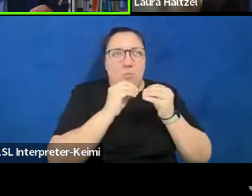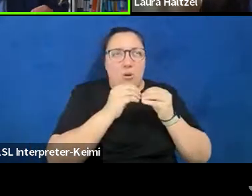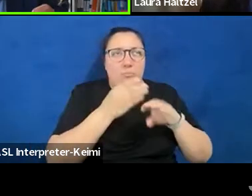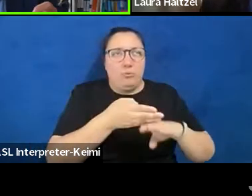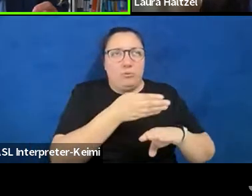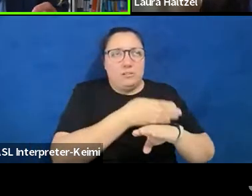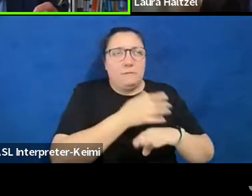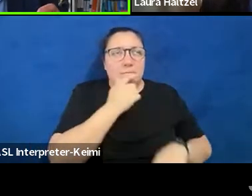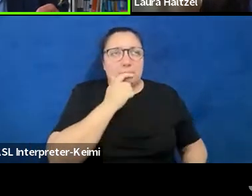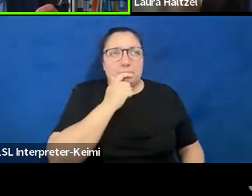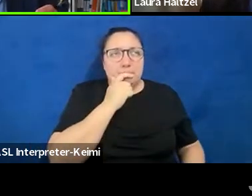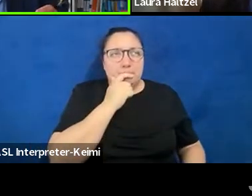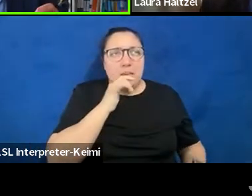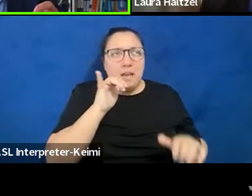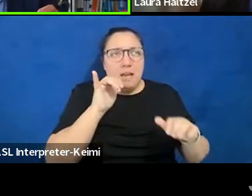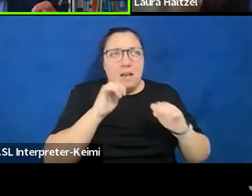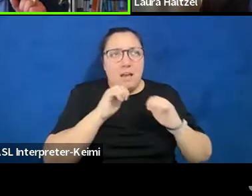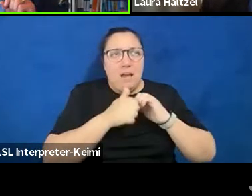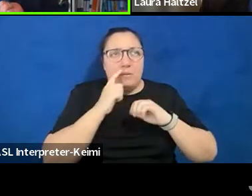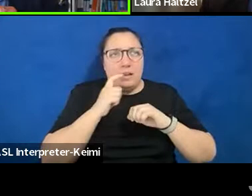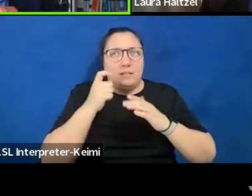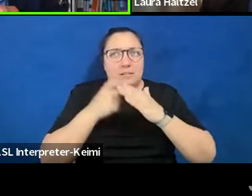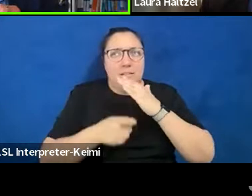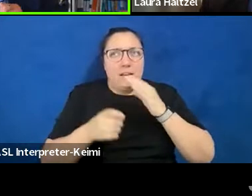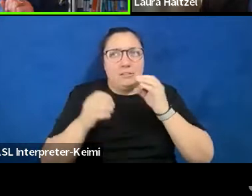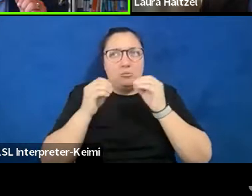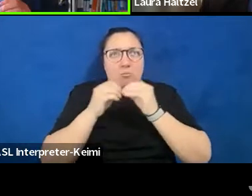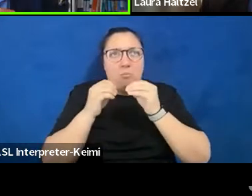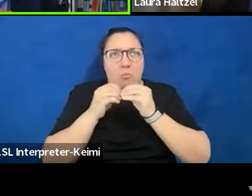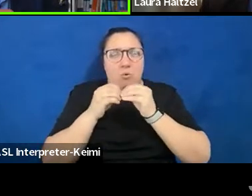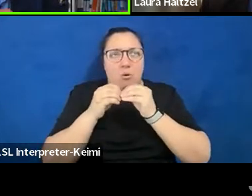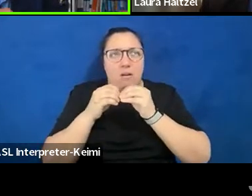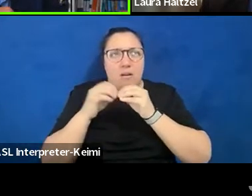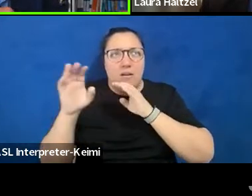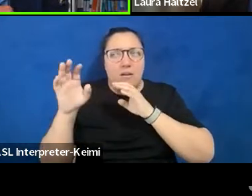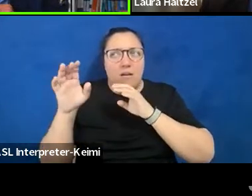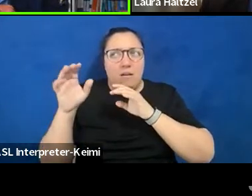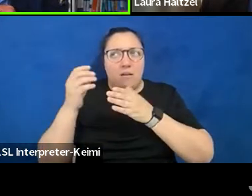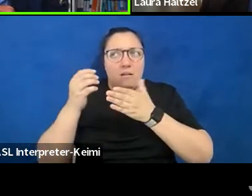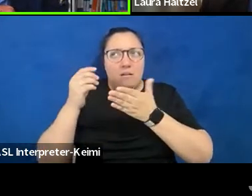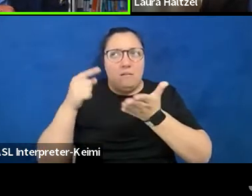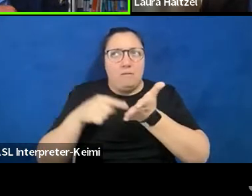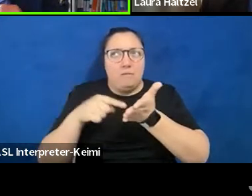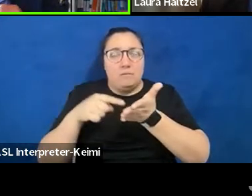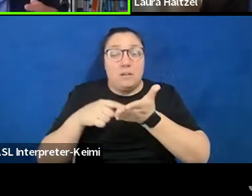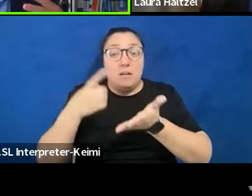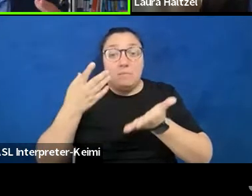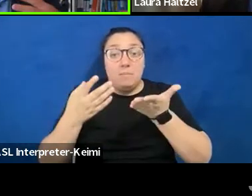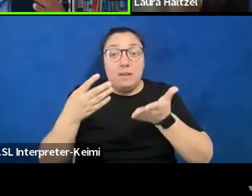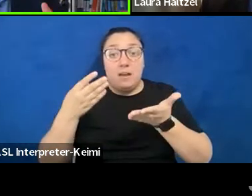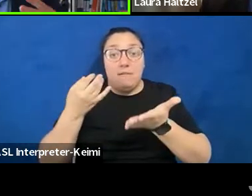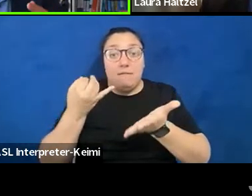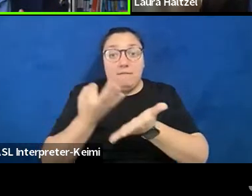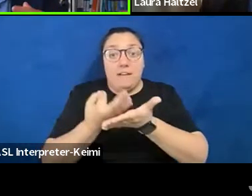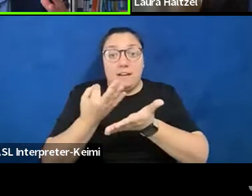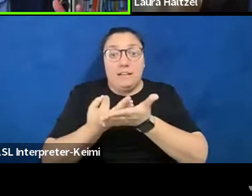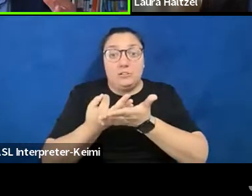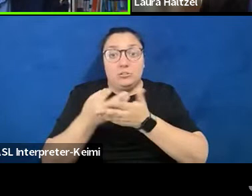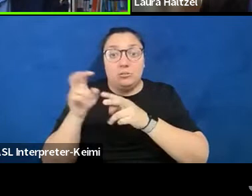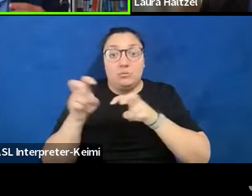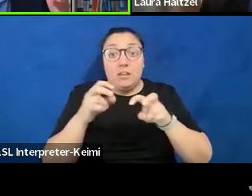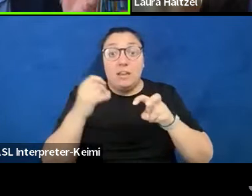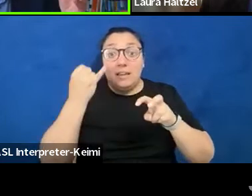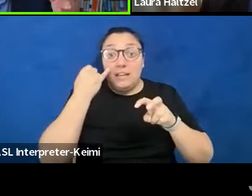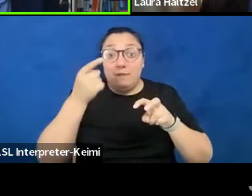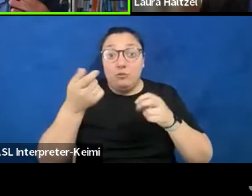tax wealthier people more without changing their behavior? And one could be a financial transaction tax. When you go to sell stock right now, if you have an